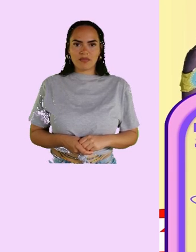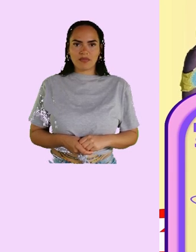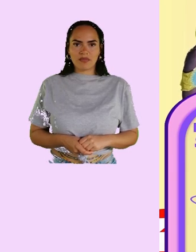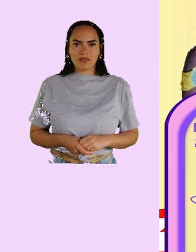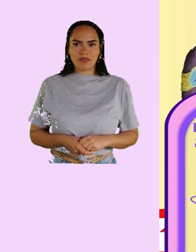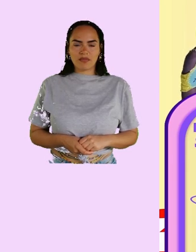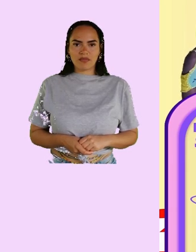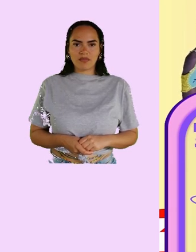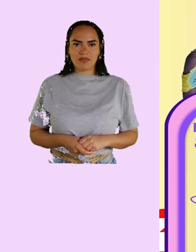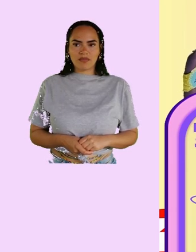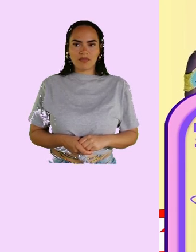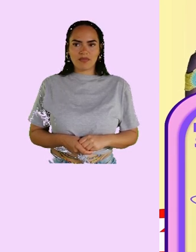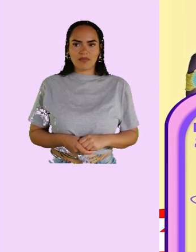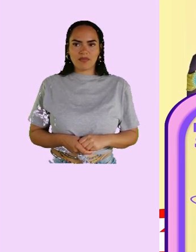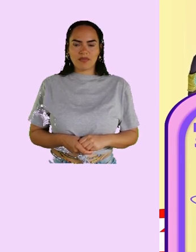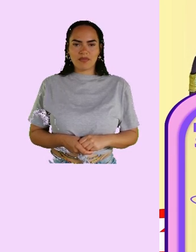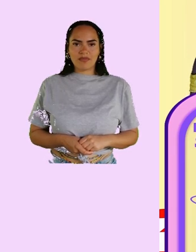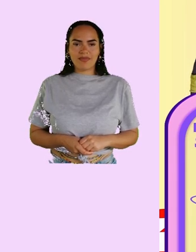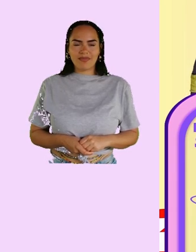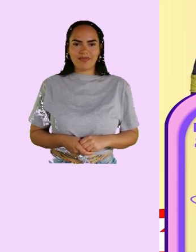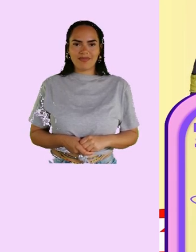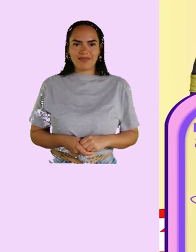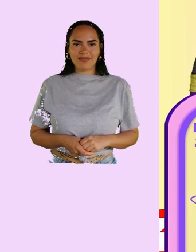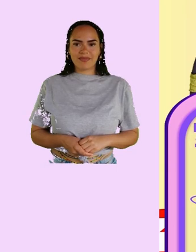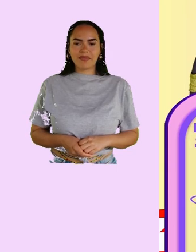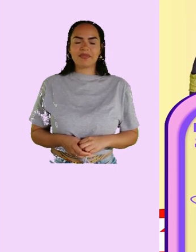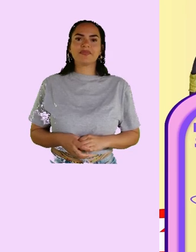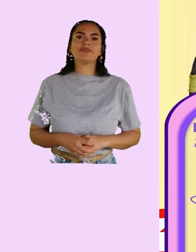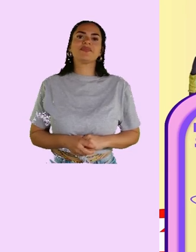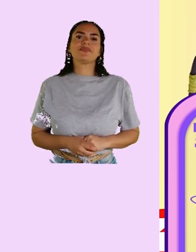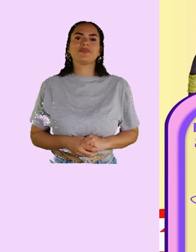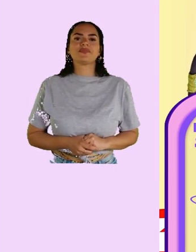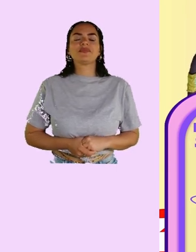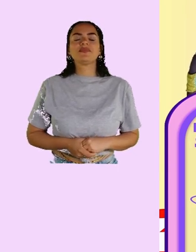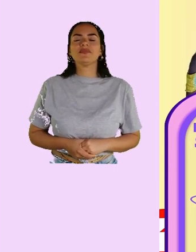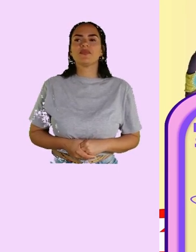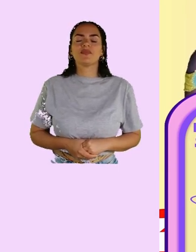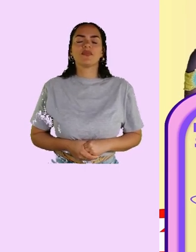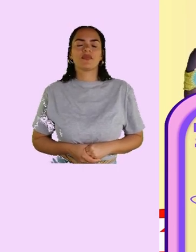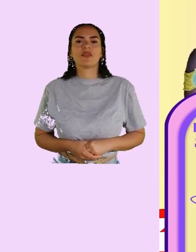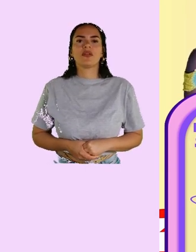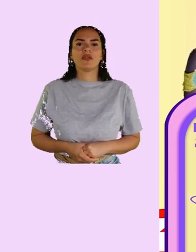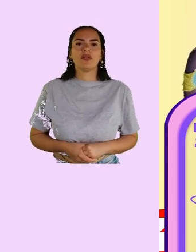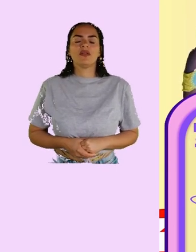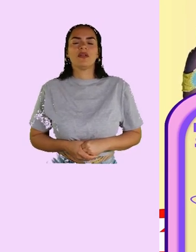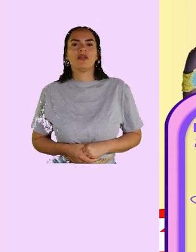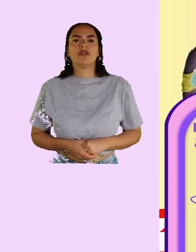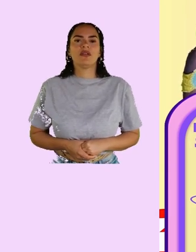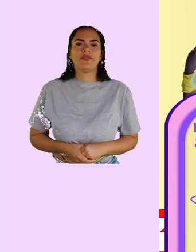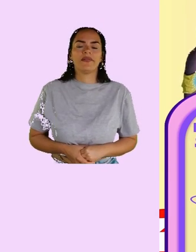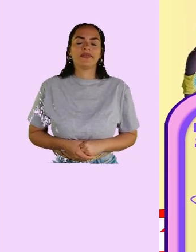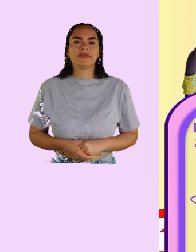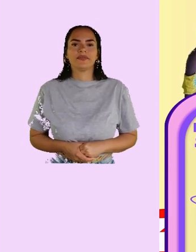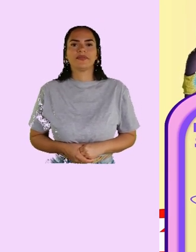Well, would you look at that? The score so far are Hater Samiir in last place with 4 points. Then in joint first place are